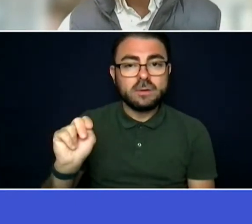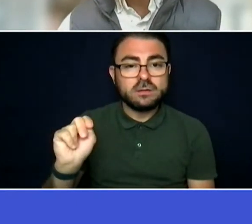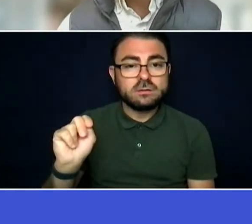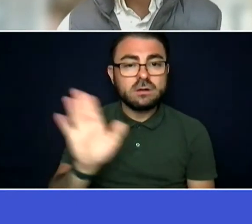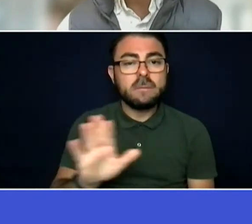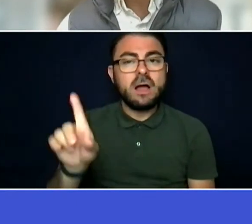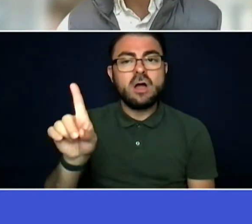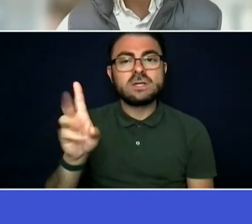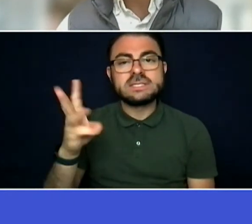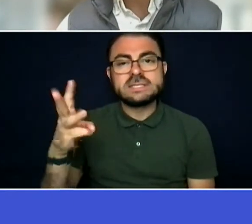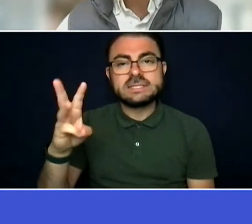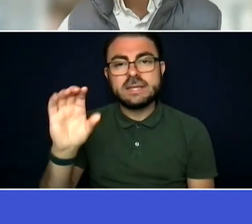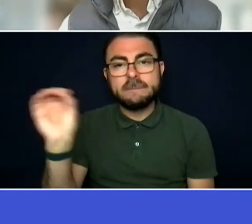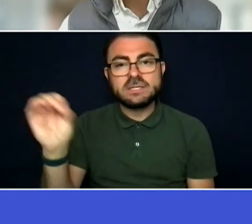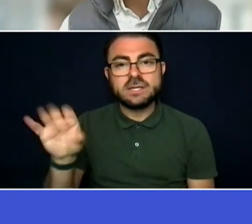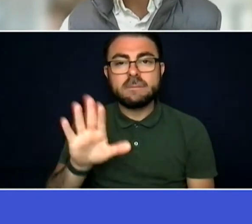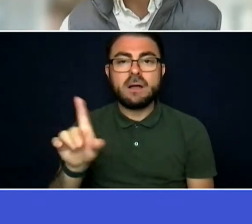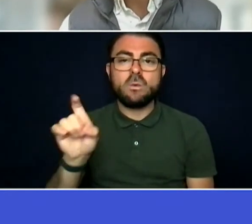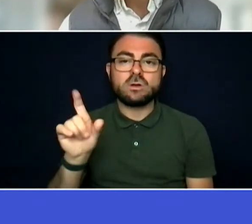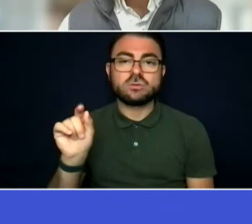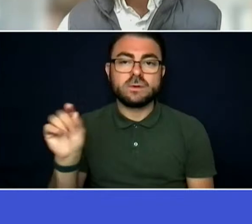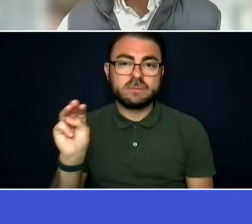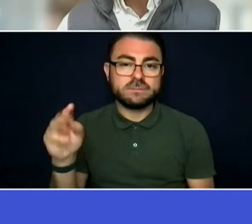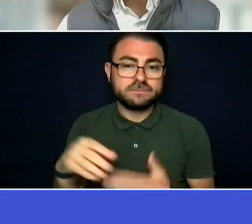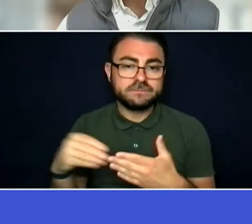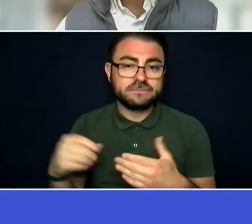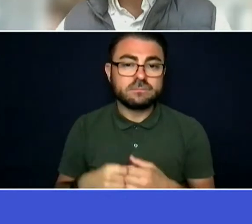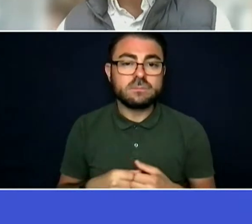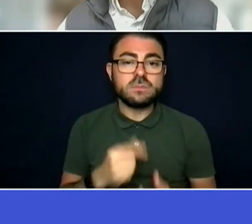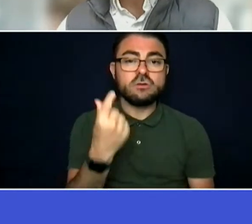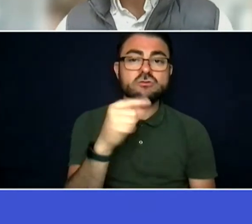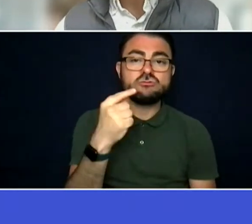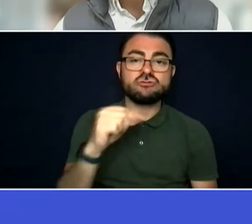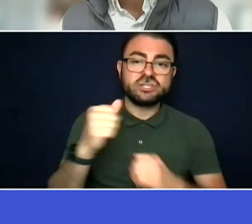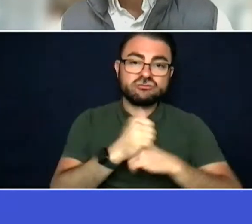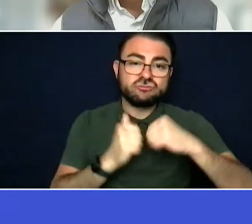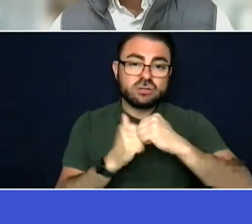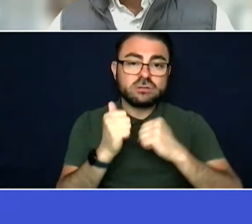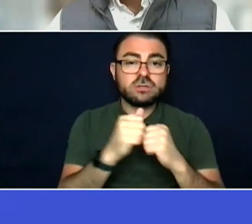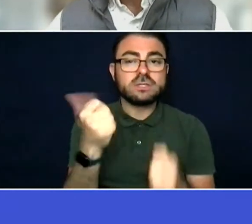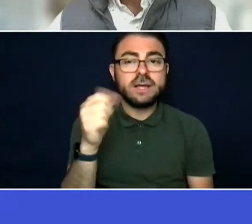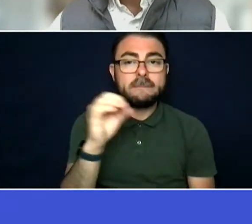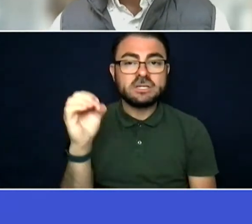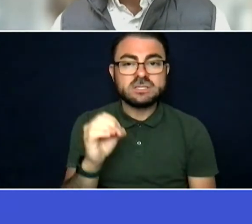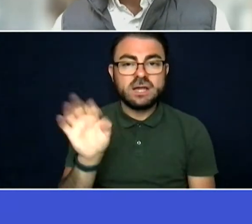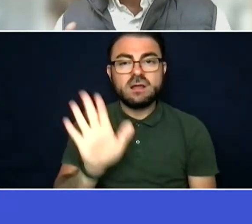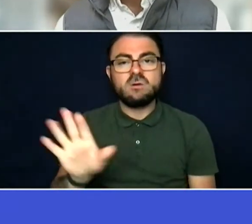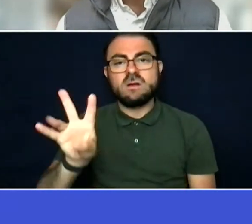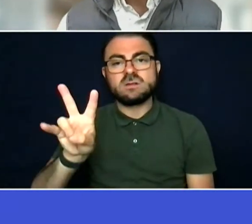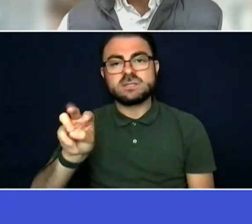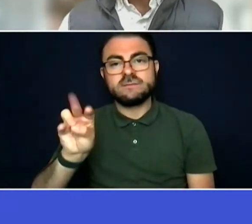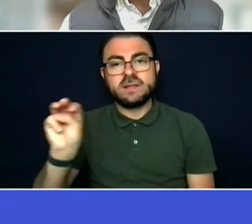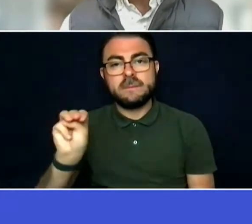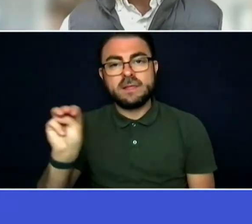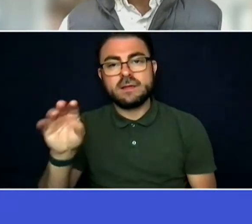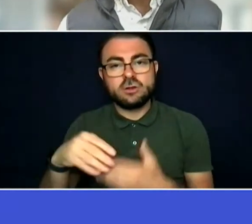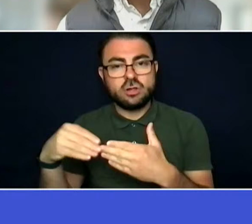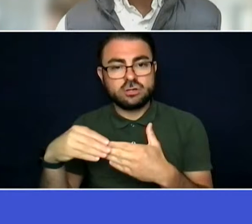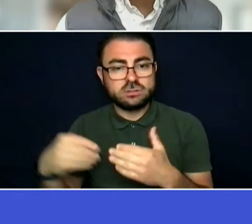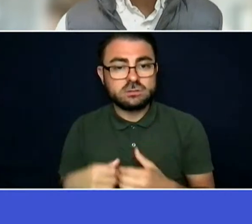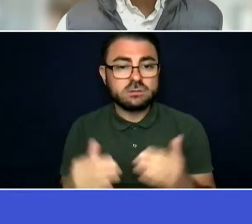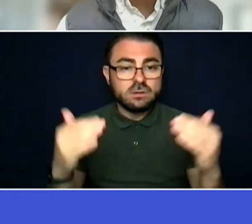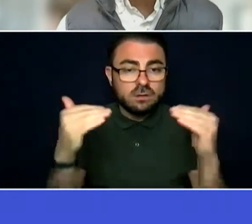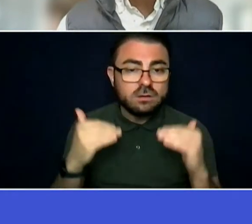million. Green infrastructure, 10%, or a little bit over 70 million. And then we've got climate